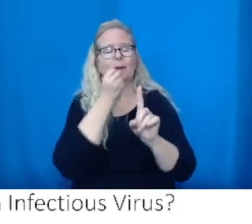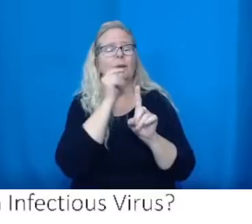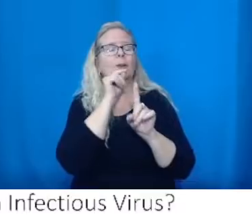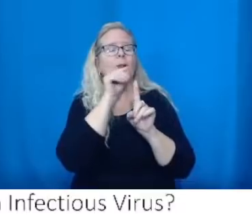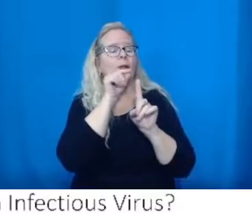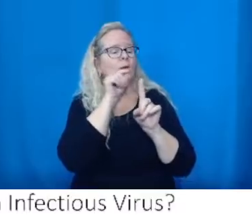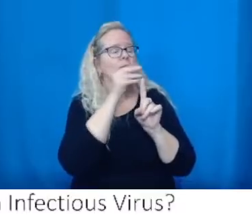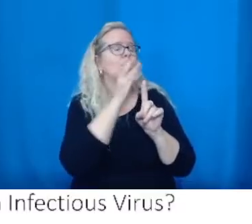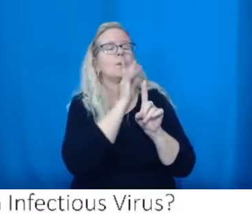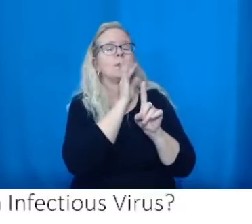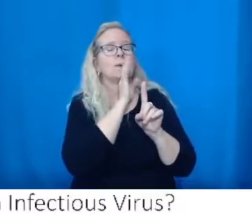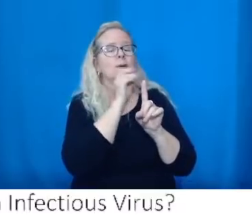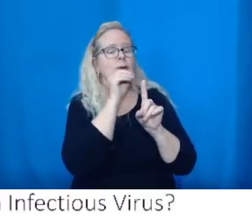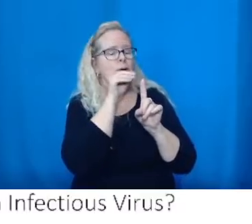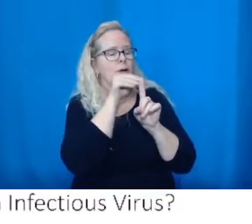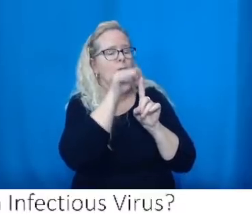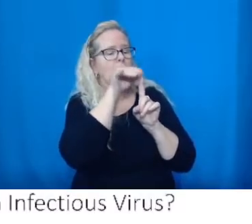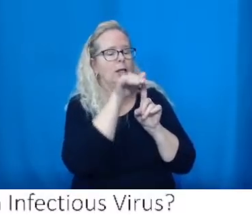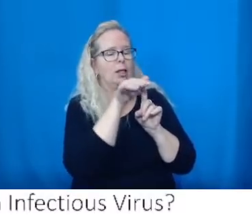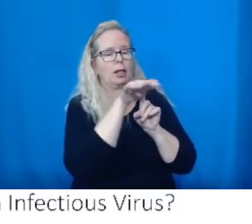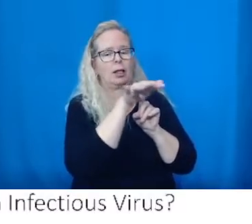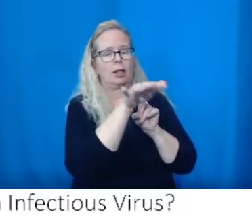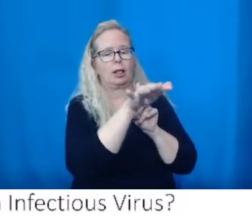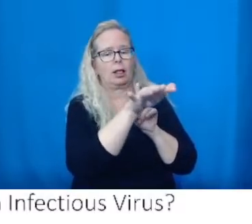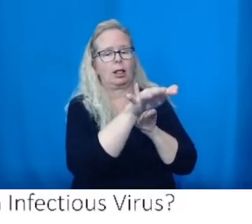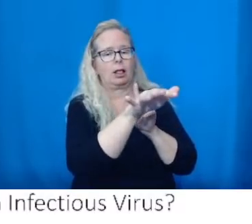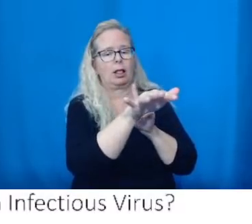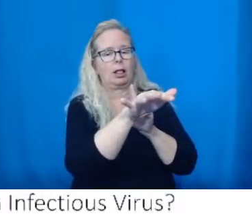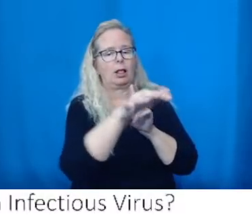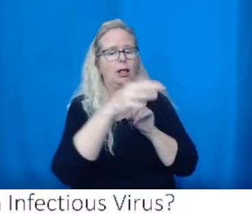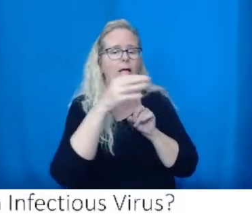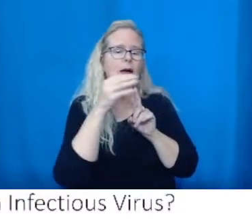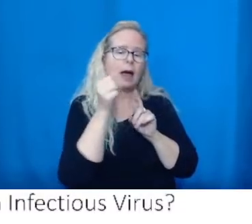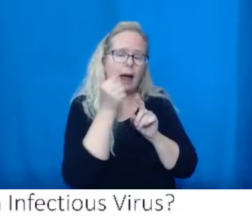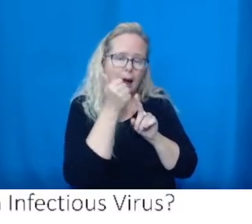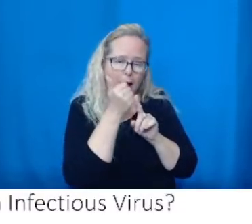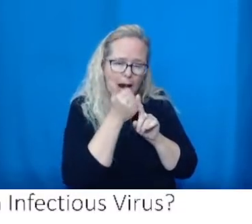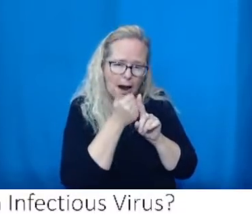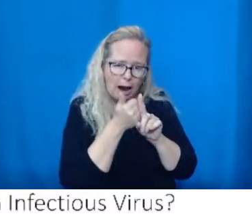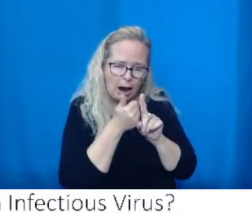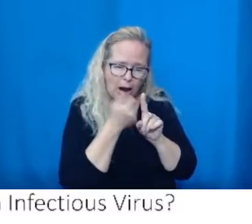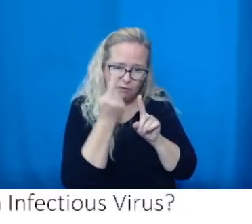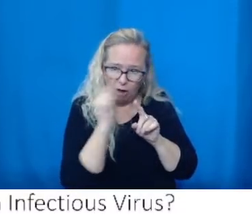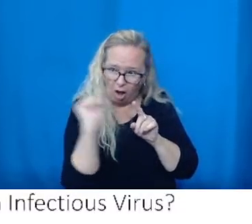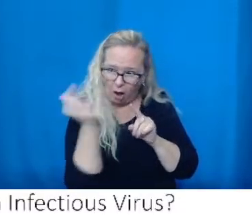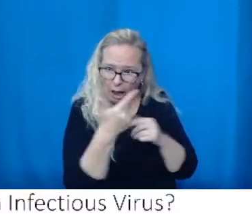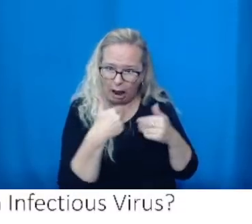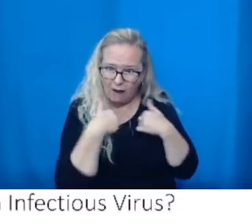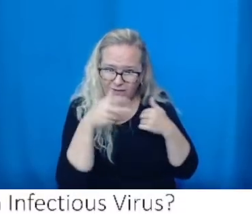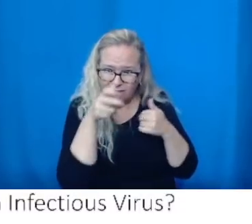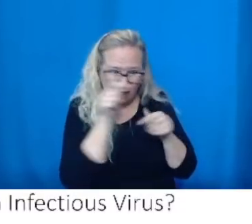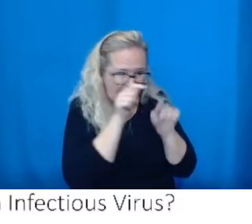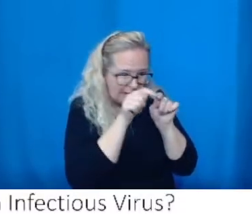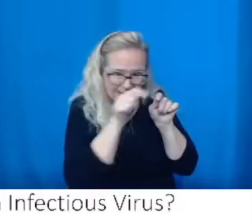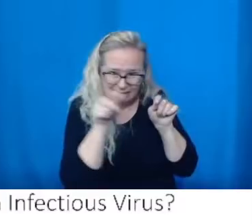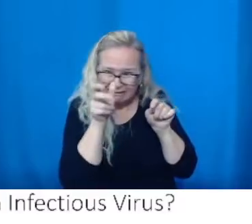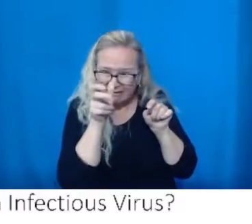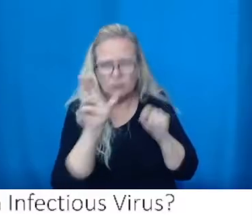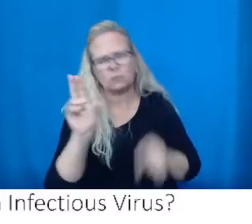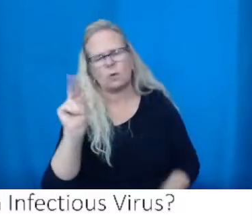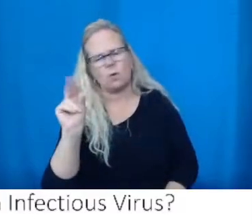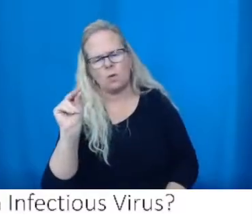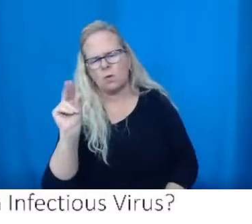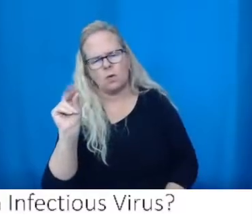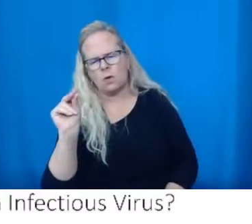viruses. And in fact, many of these viruses won't contain, or many of these aerosols won't contain any virus at all for the typical sorts of concentrations that we're observing